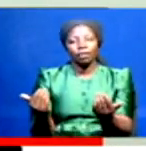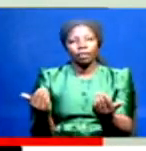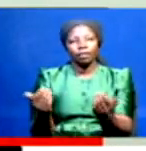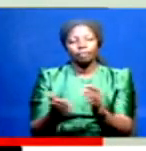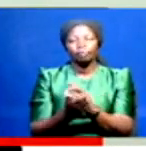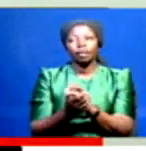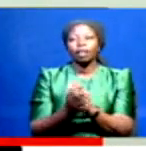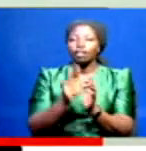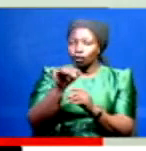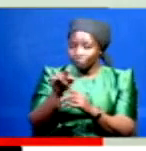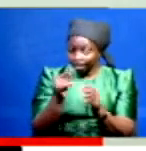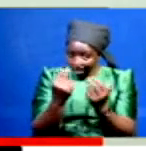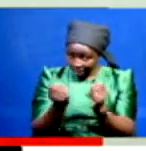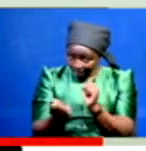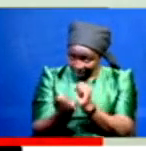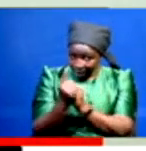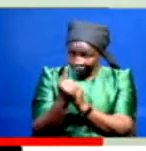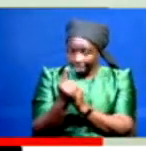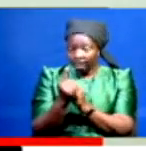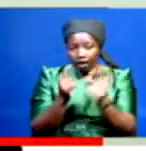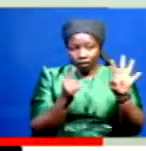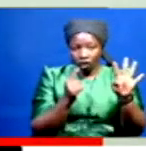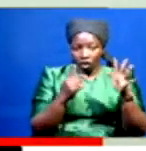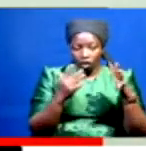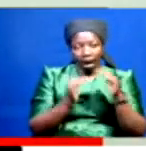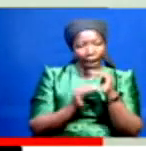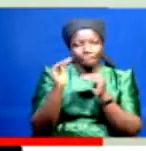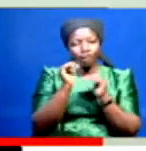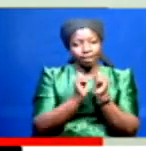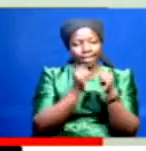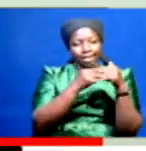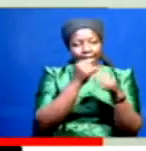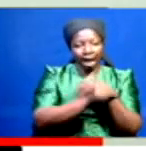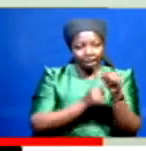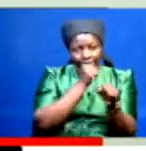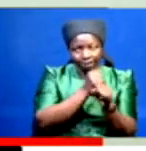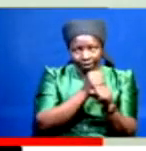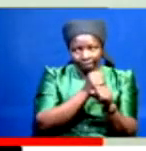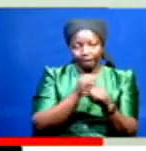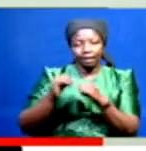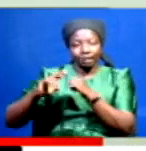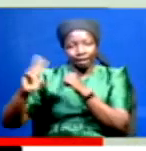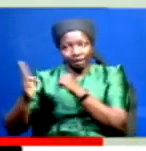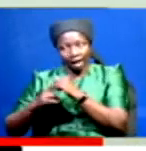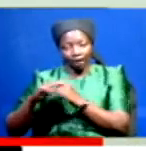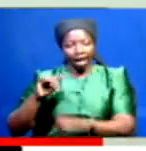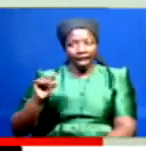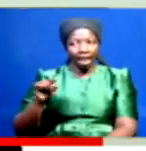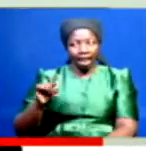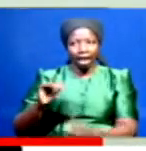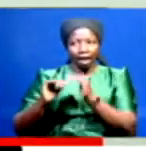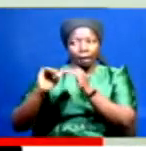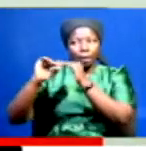Out of the 11, 4 are people above 18 years and 7 of them are below